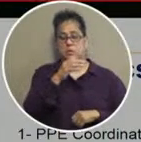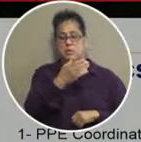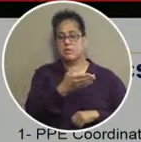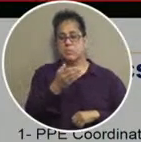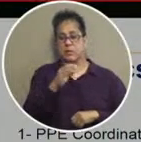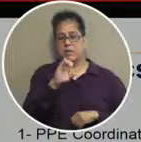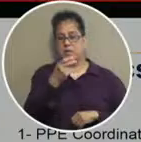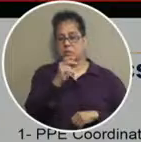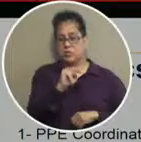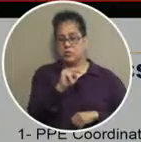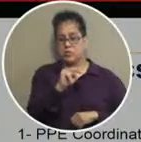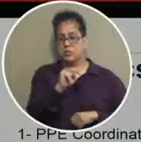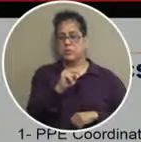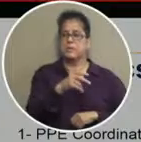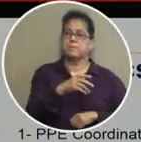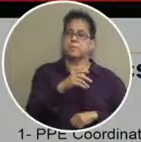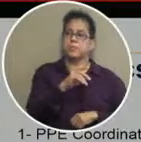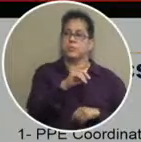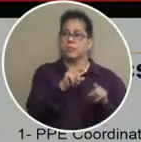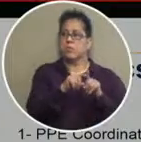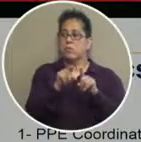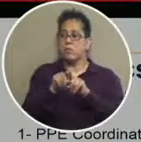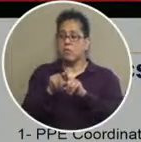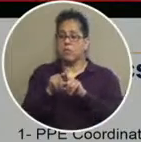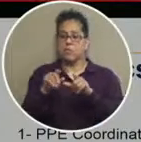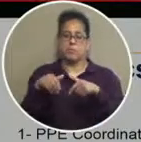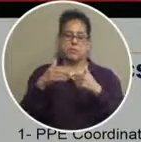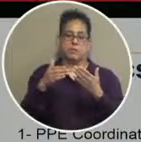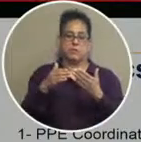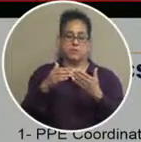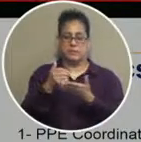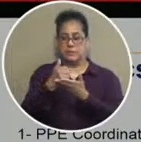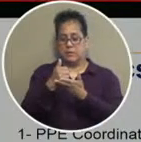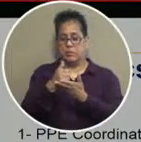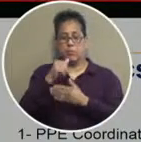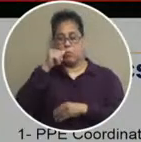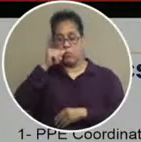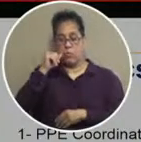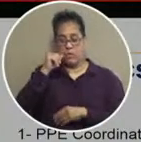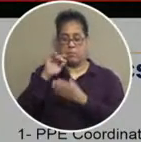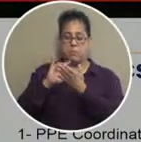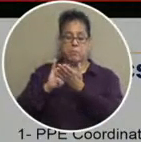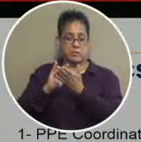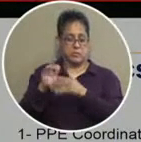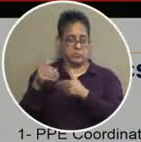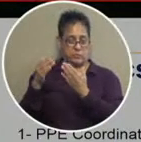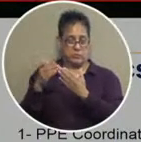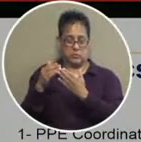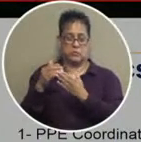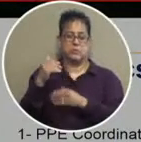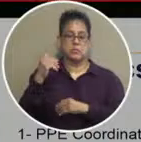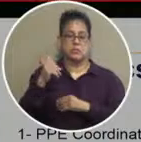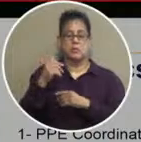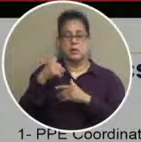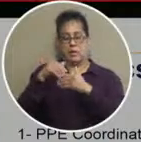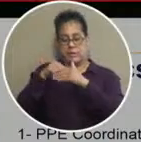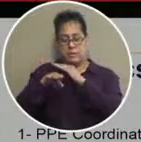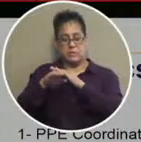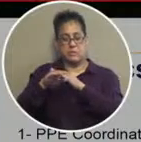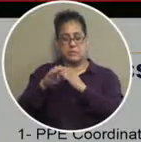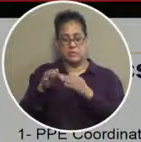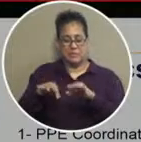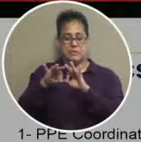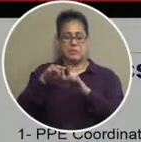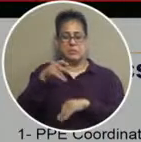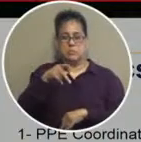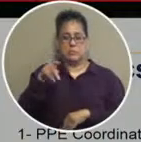and sourcing. We're also leading efforts to provide and help Ciudad Juarez medical providers access essential